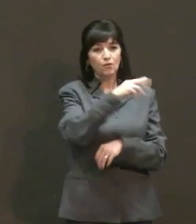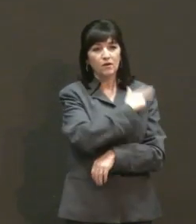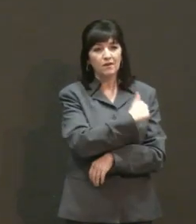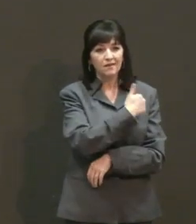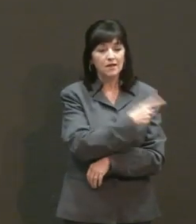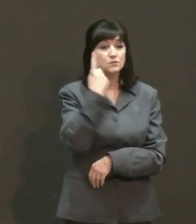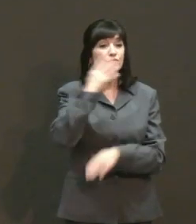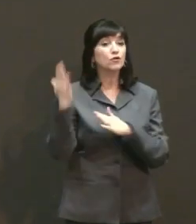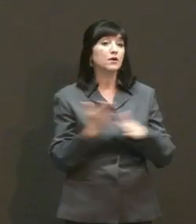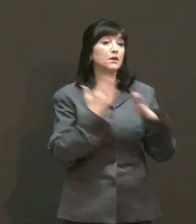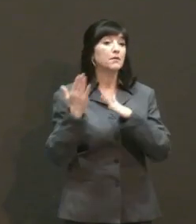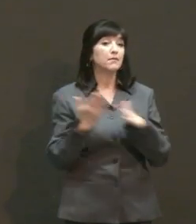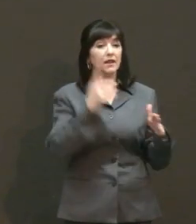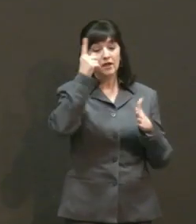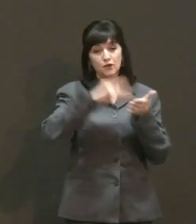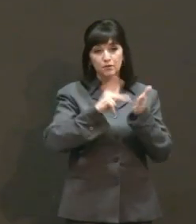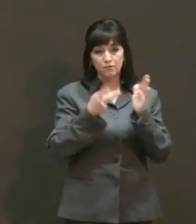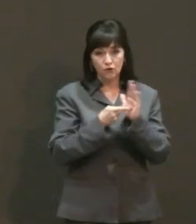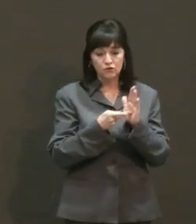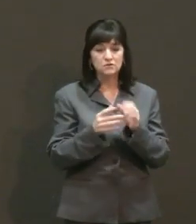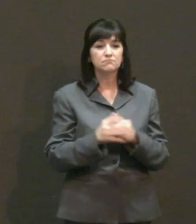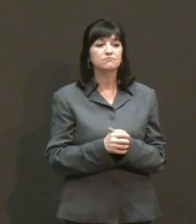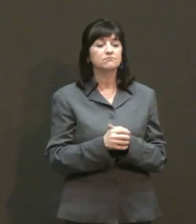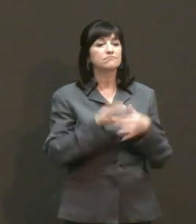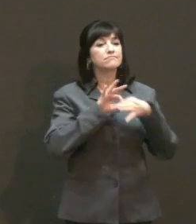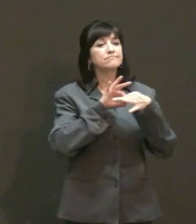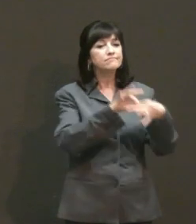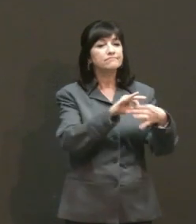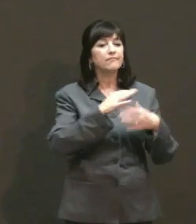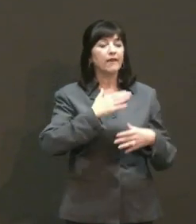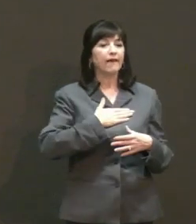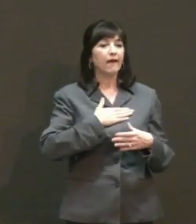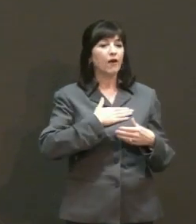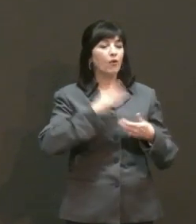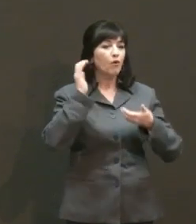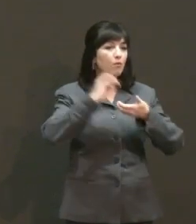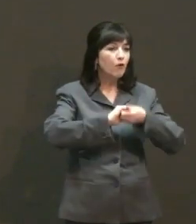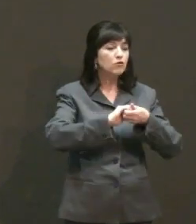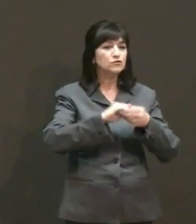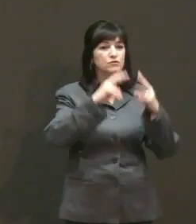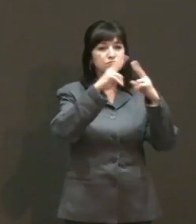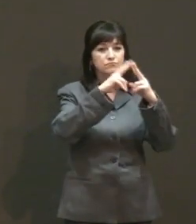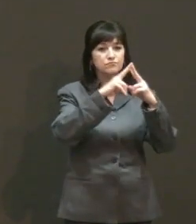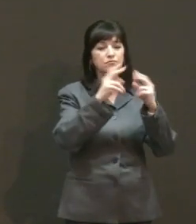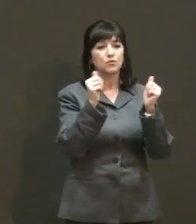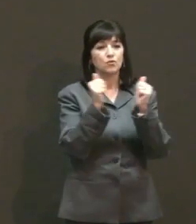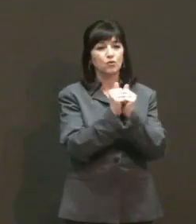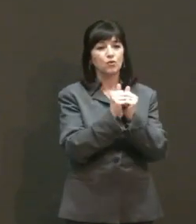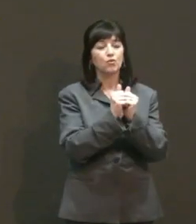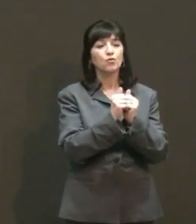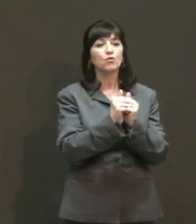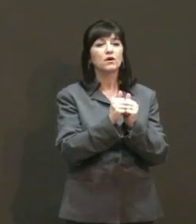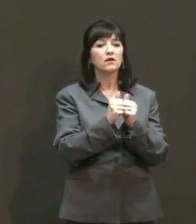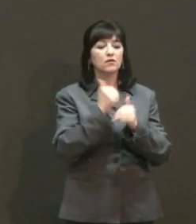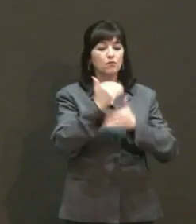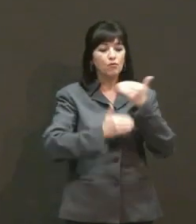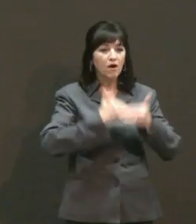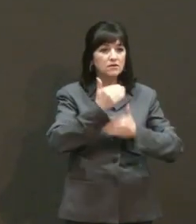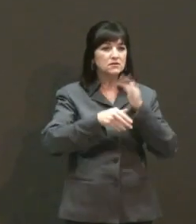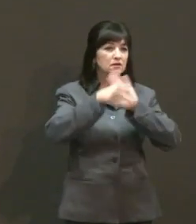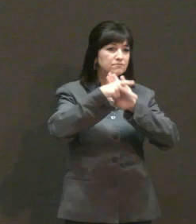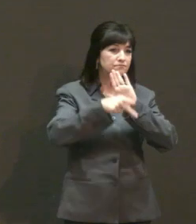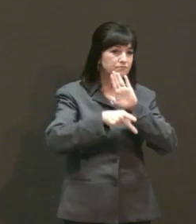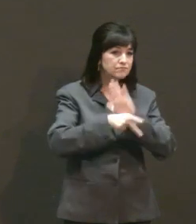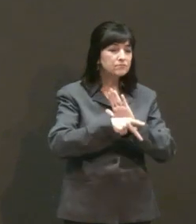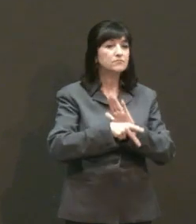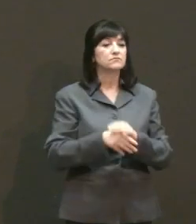planning purposes with respect to our partnership around testing, our protocols, the number of the equipment that they have to carry